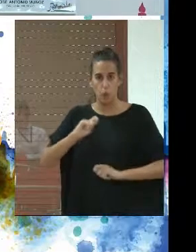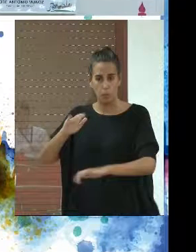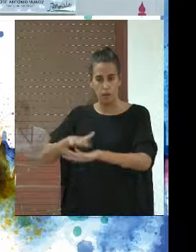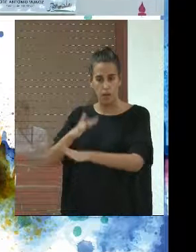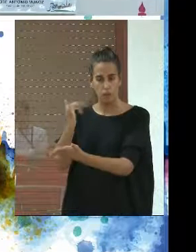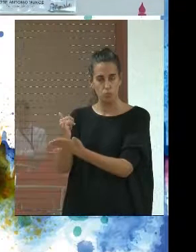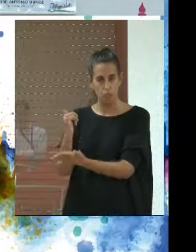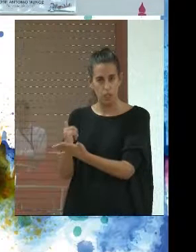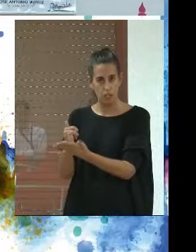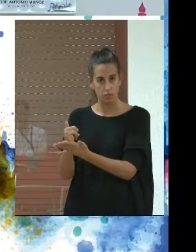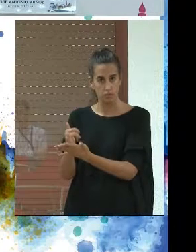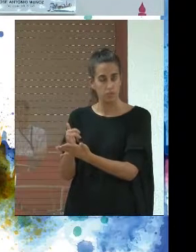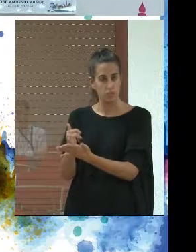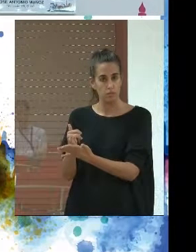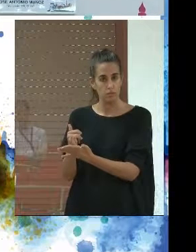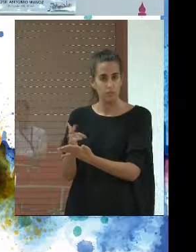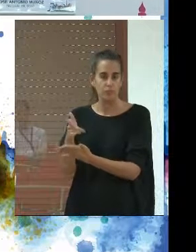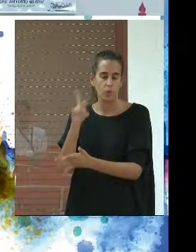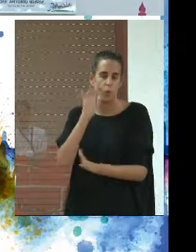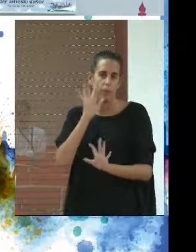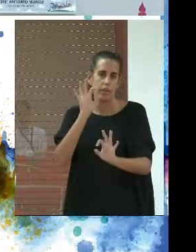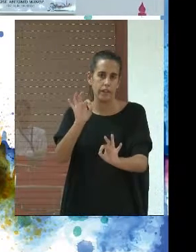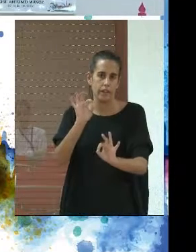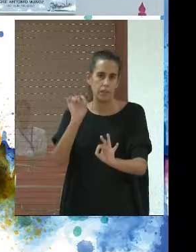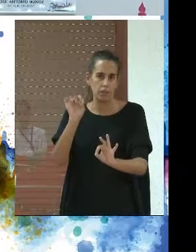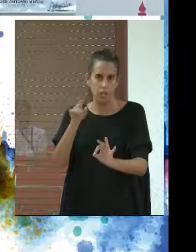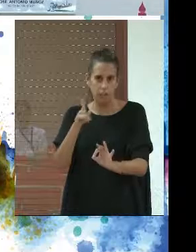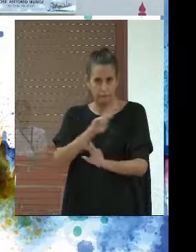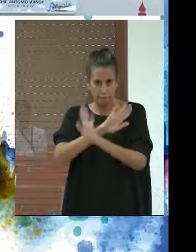when we give it to him or her to test,